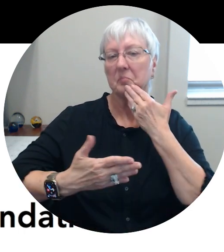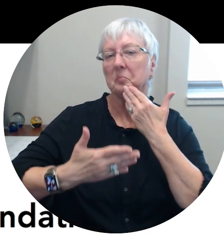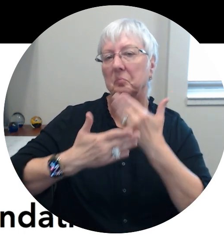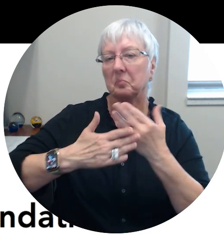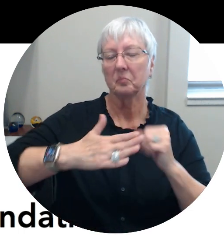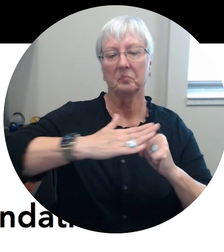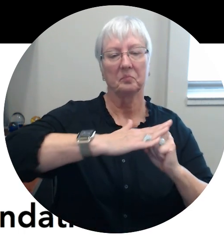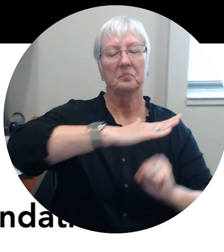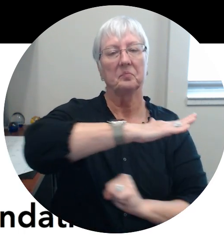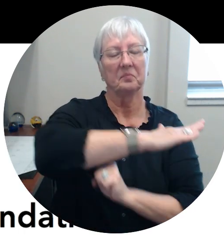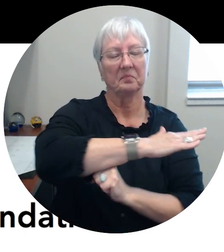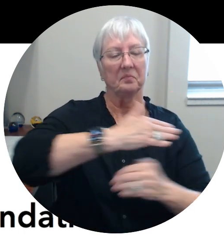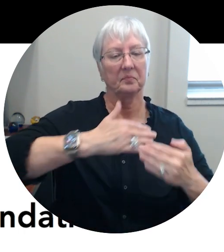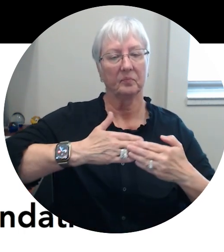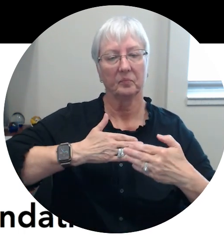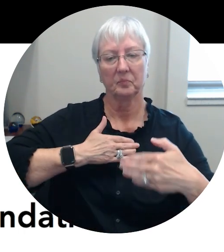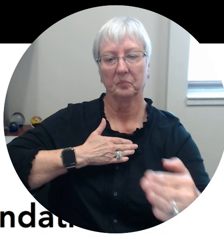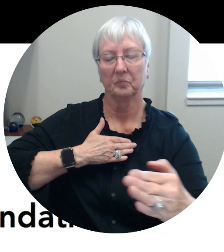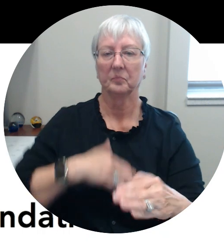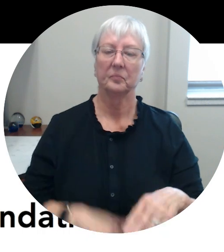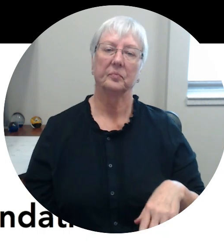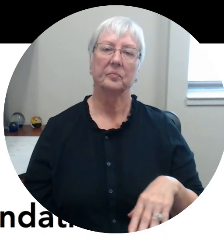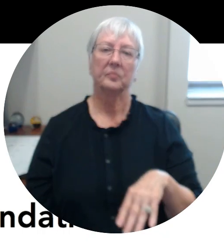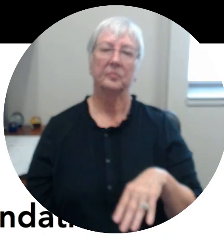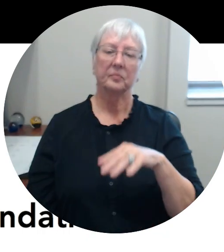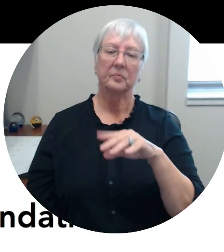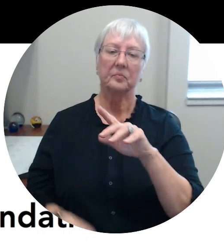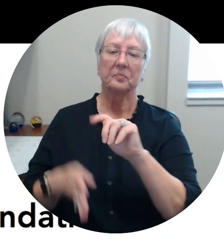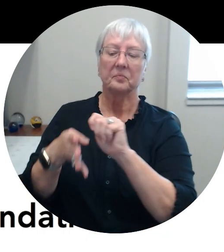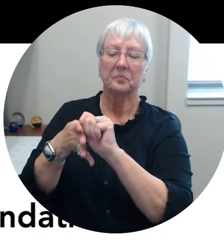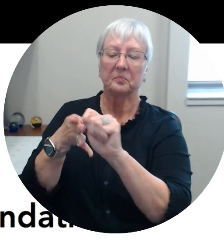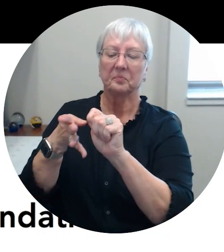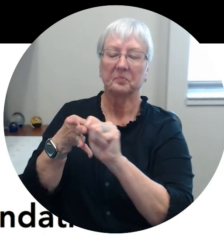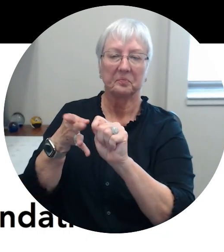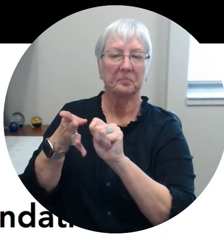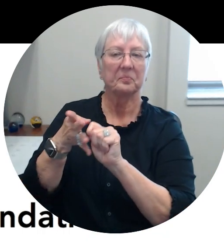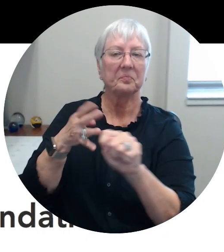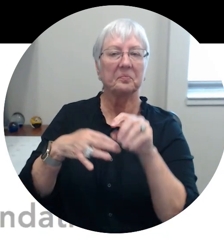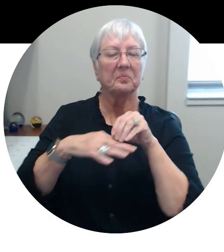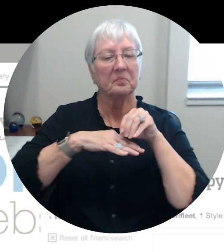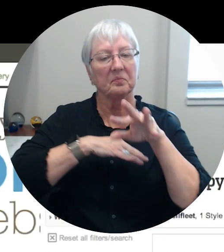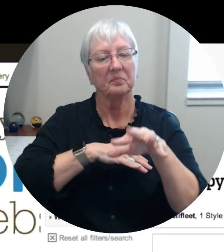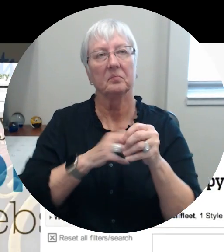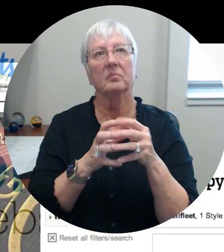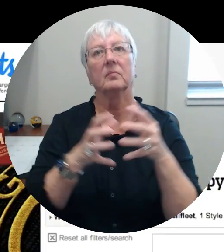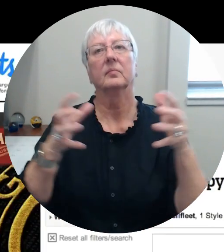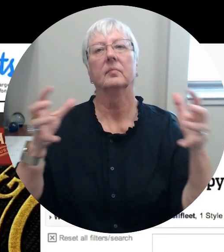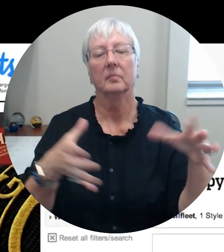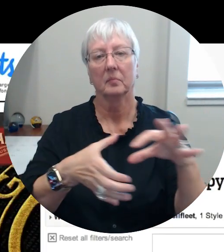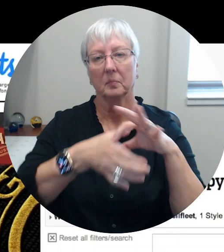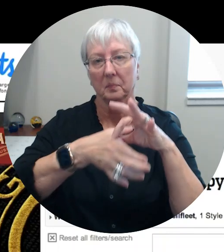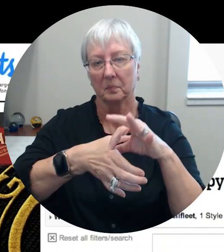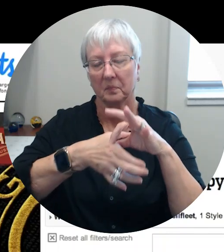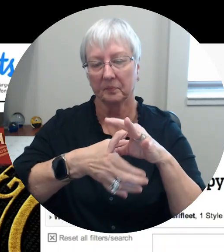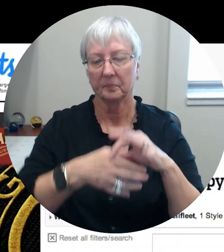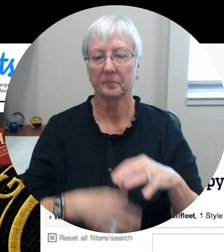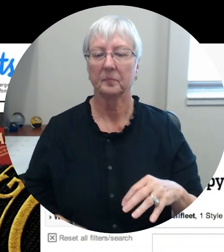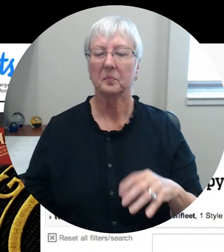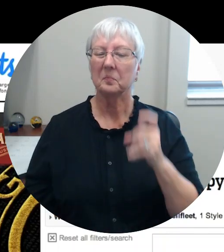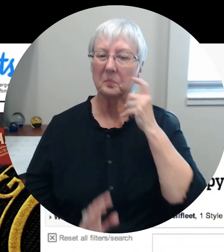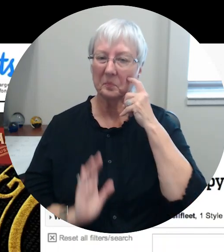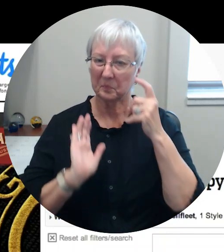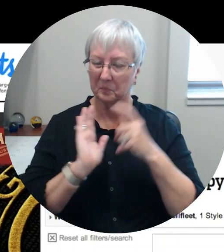process. With type affecting so much of our content, it's a fundamental place for us to start. There are more and more web type options out there